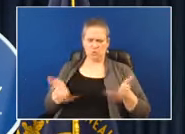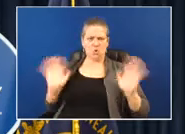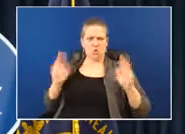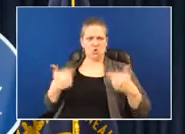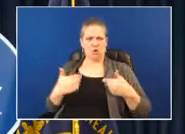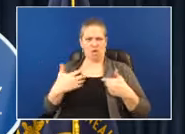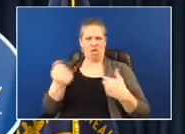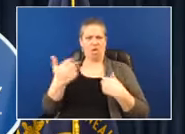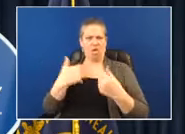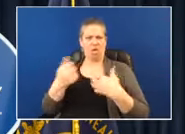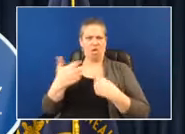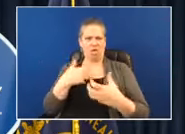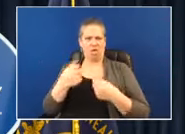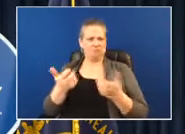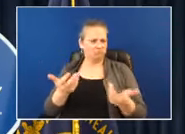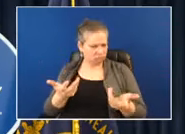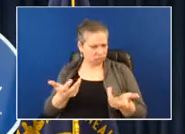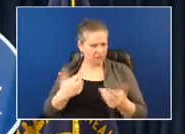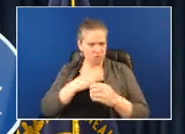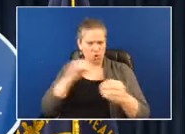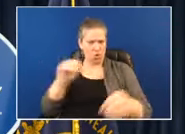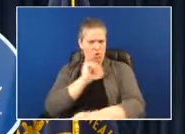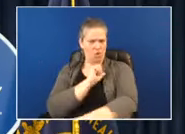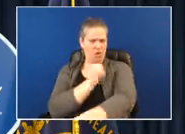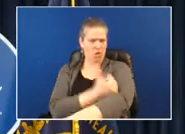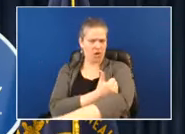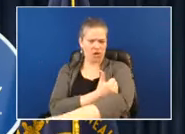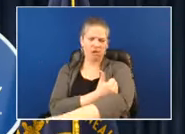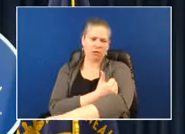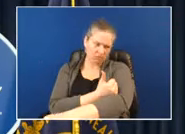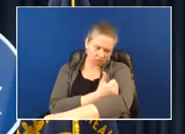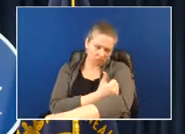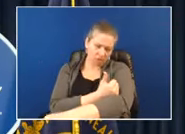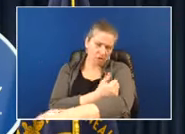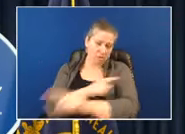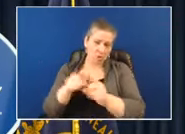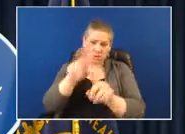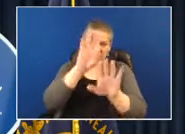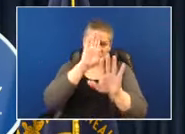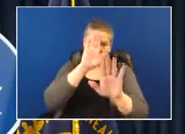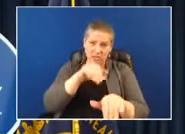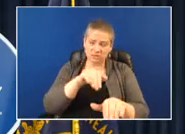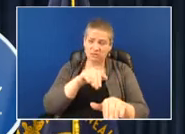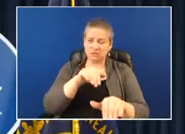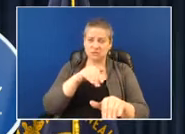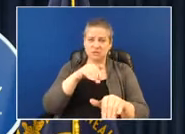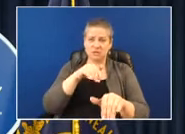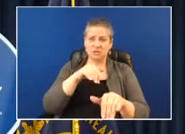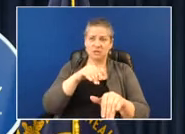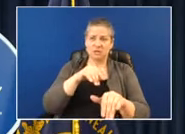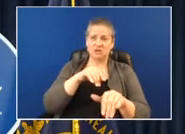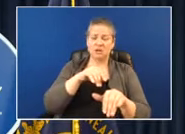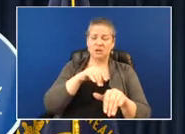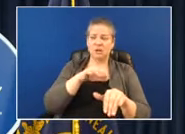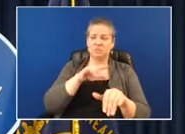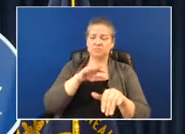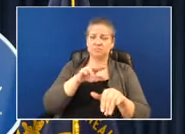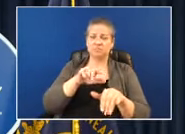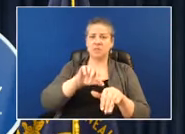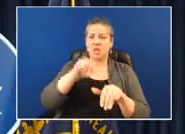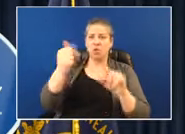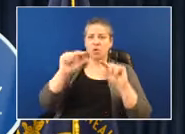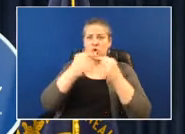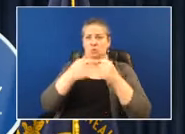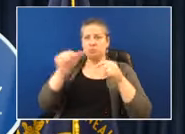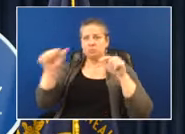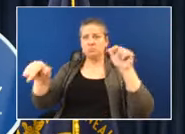governor is vested with that authority because it's expected that outside the other constitutional officers, the other groups are ultimately answerable